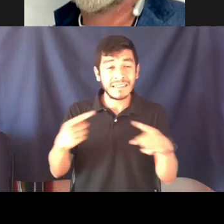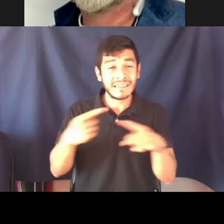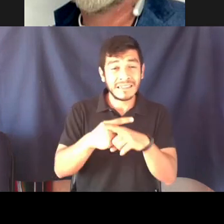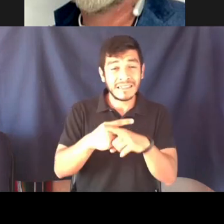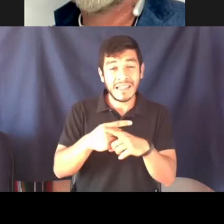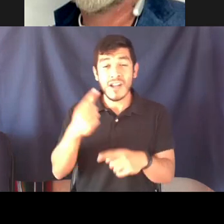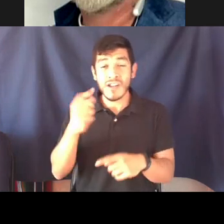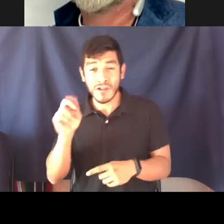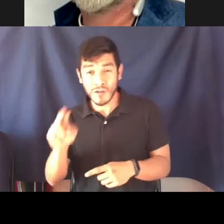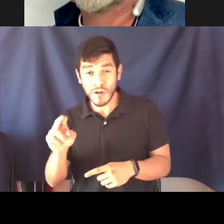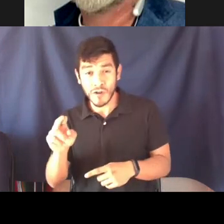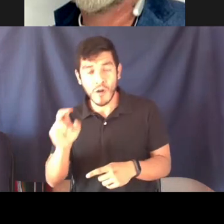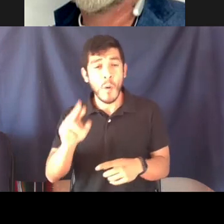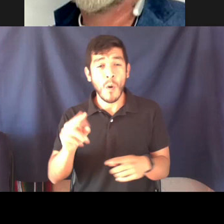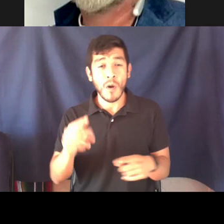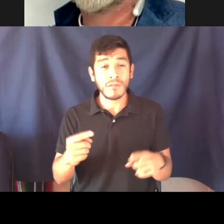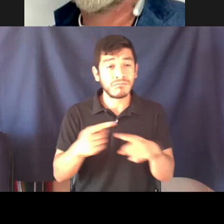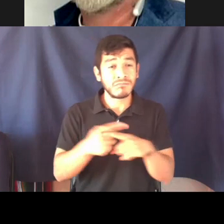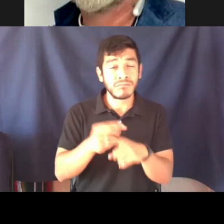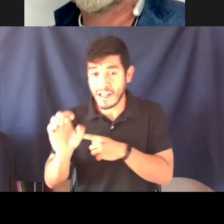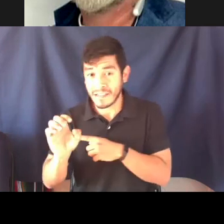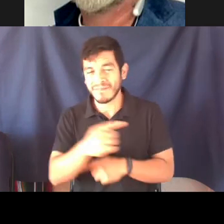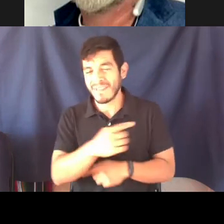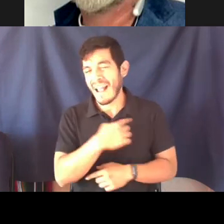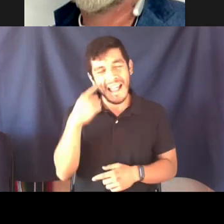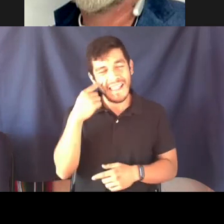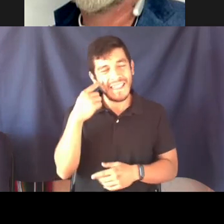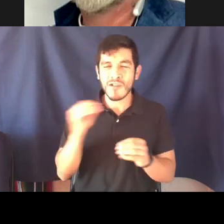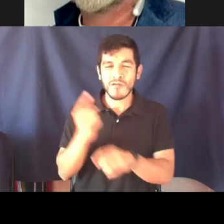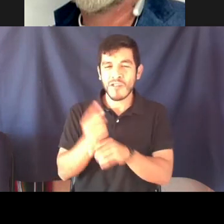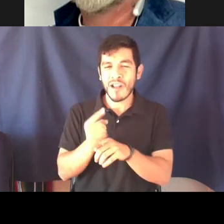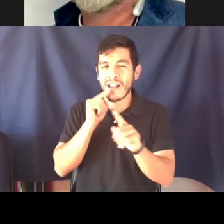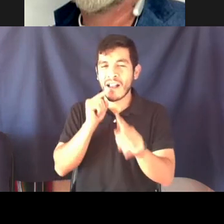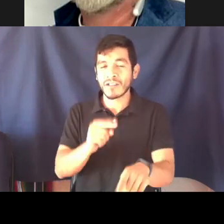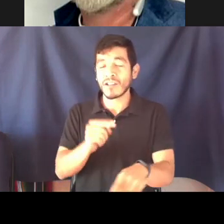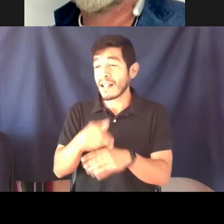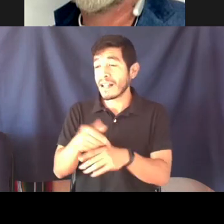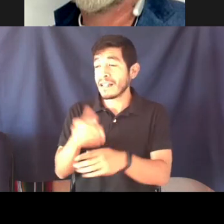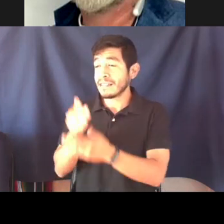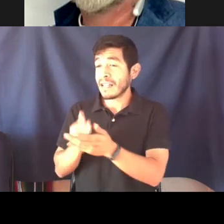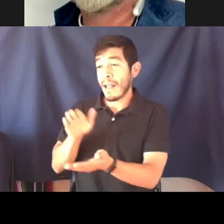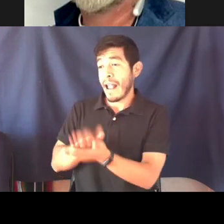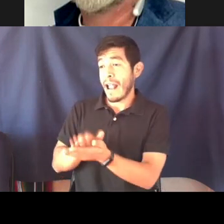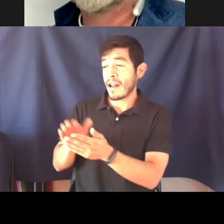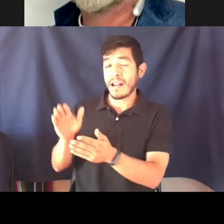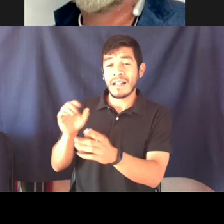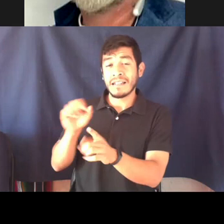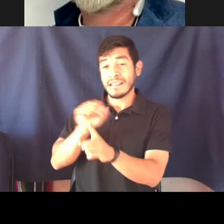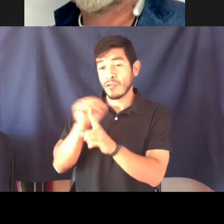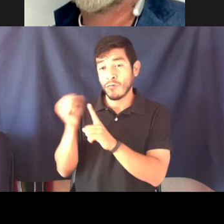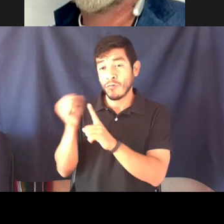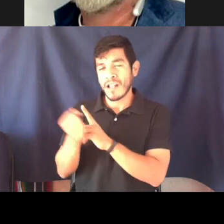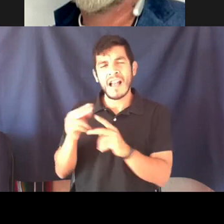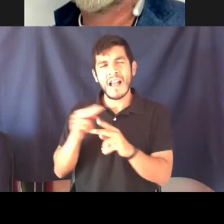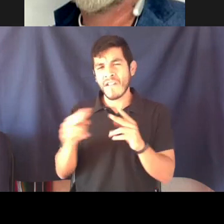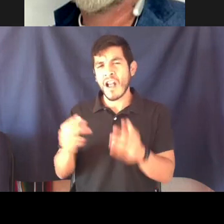I think in some academic contexts, it's really helpful for a young person to see an older peer who maybe